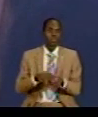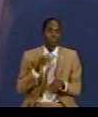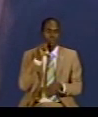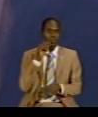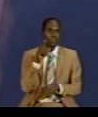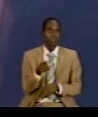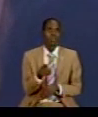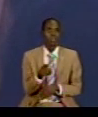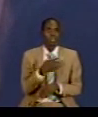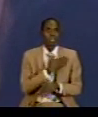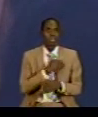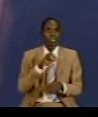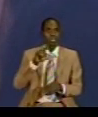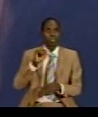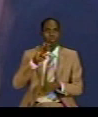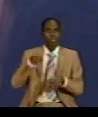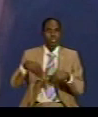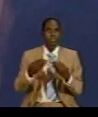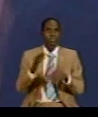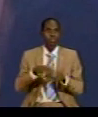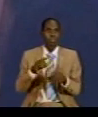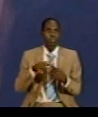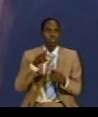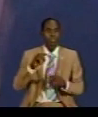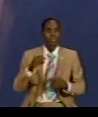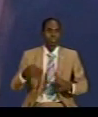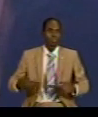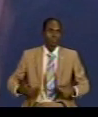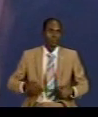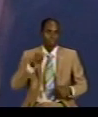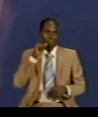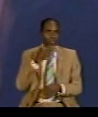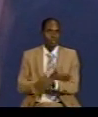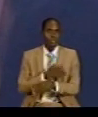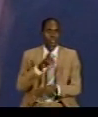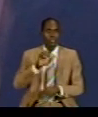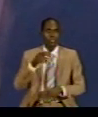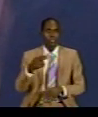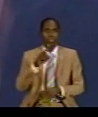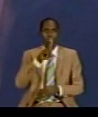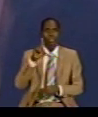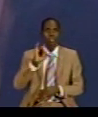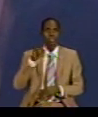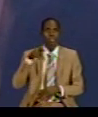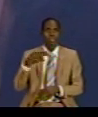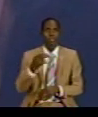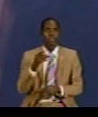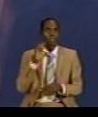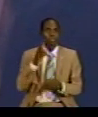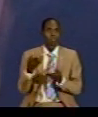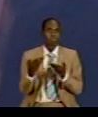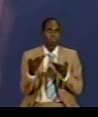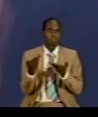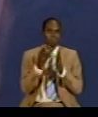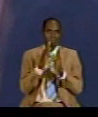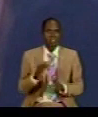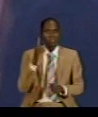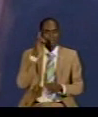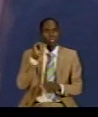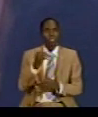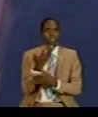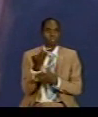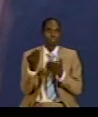that in the morning, behold, it was Leah. And he said to Laban, What is this that thou hast done unto